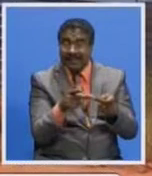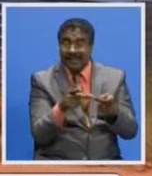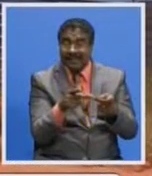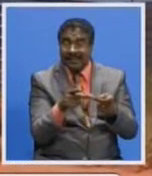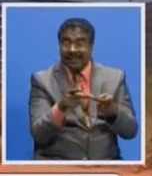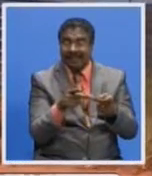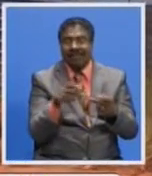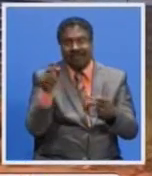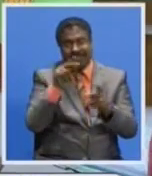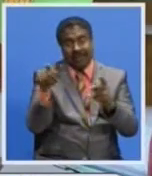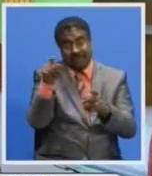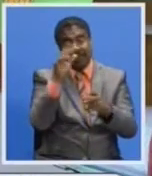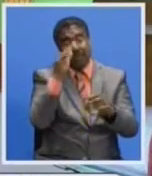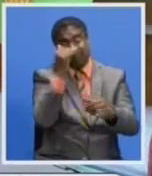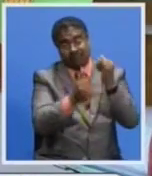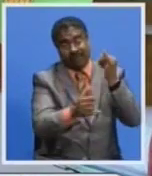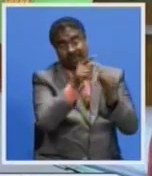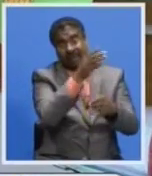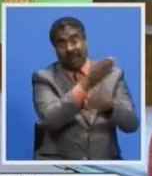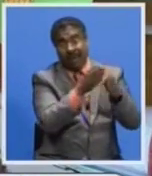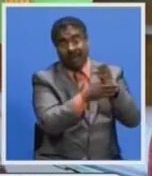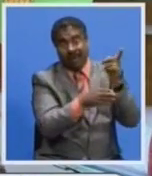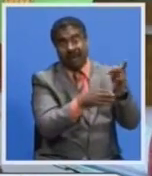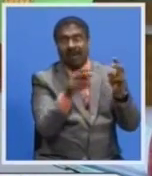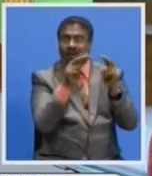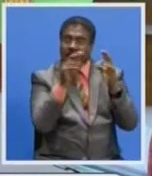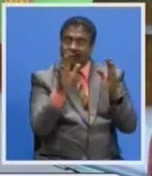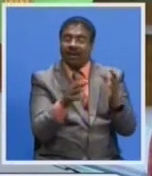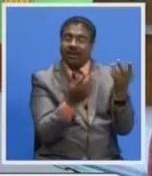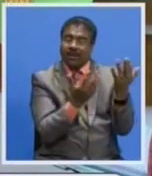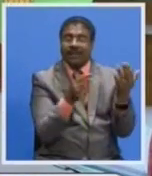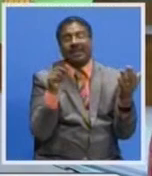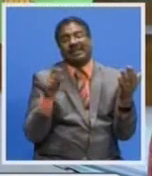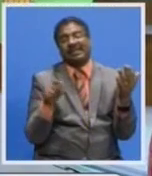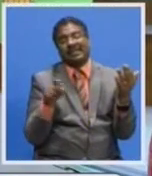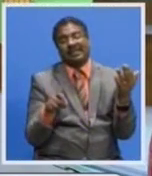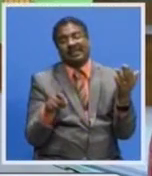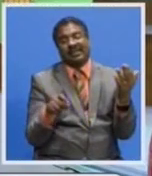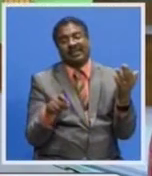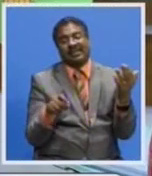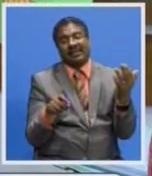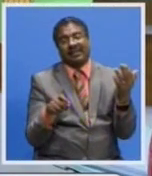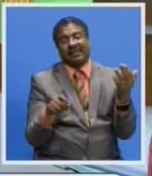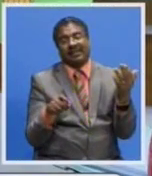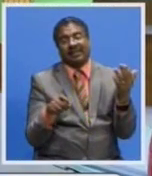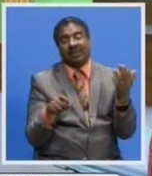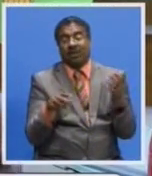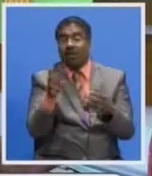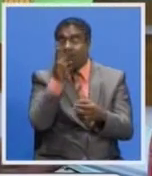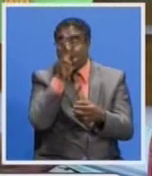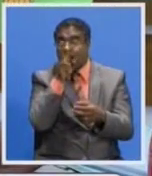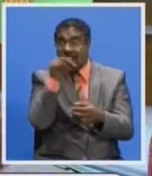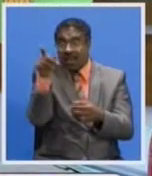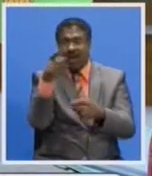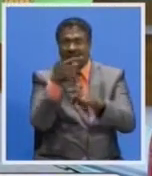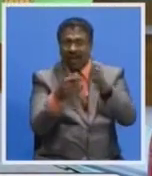put in place to ensure the infrastructure is safeguarded. Now you can imagine pulling the water from Kafue into